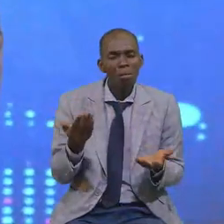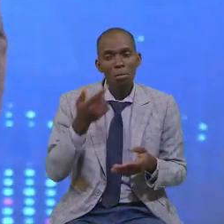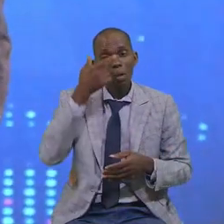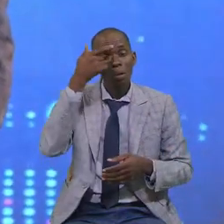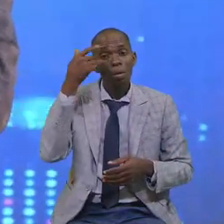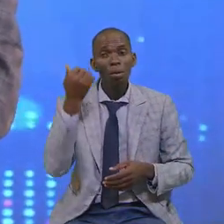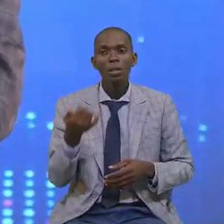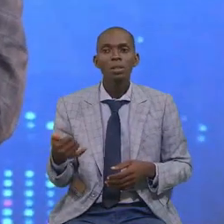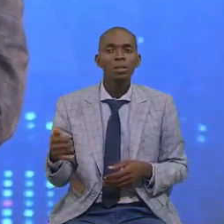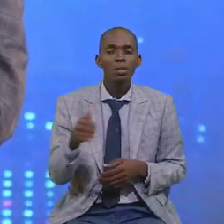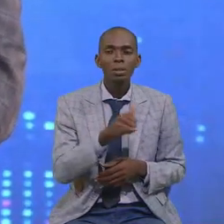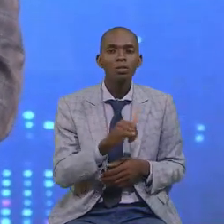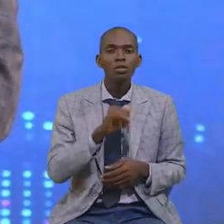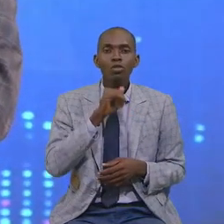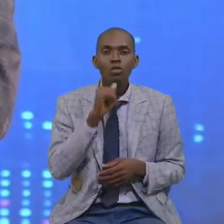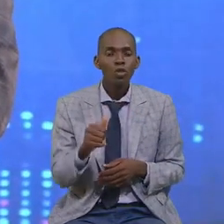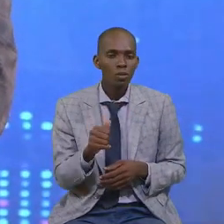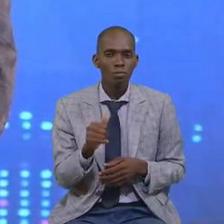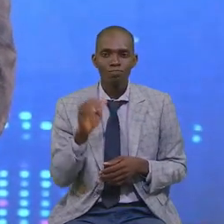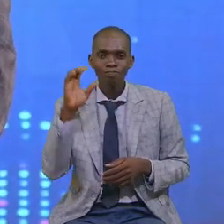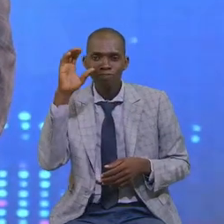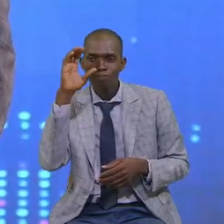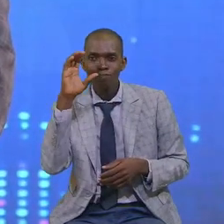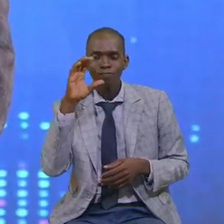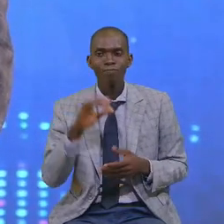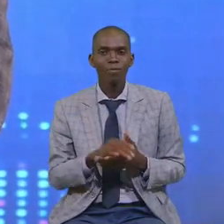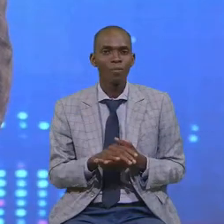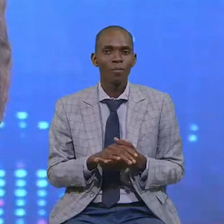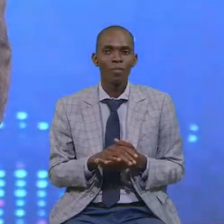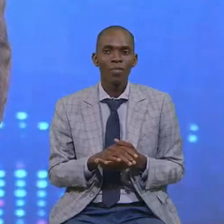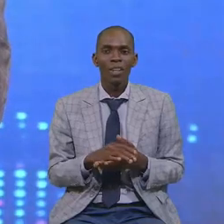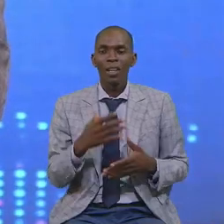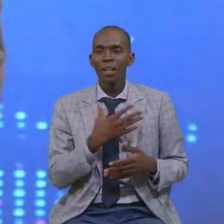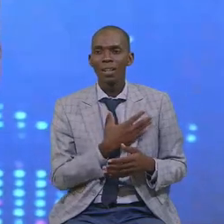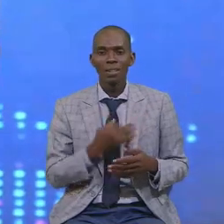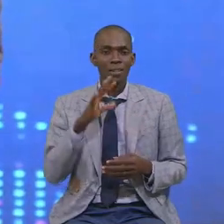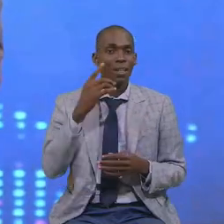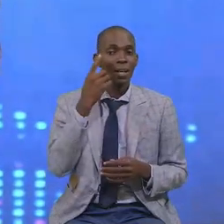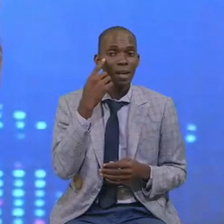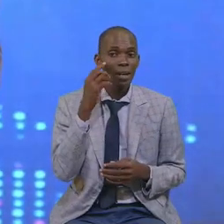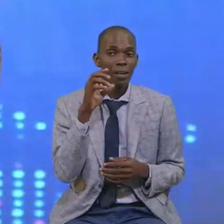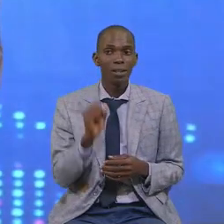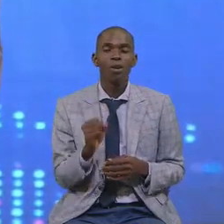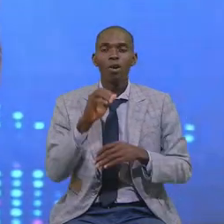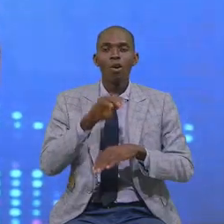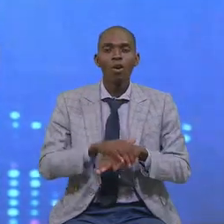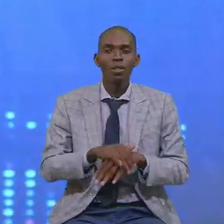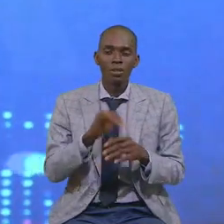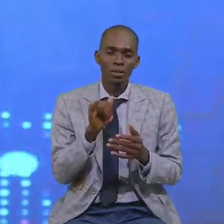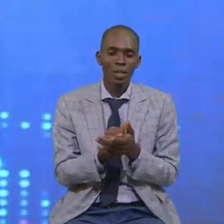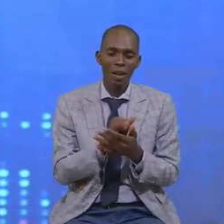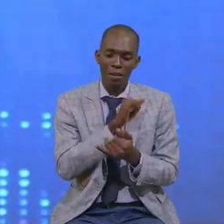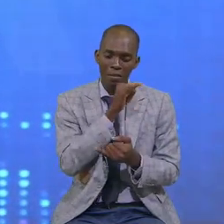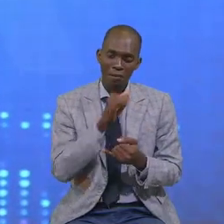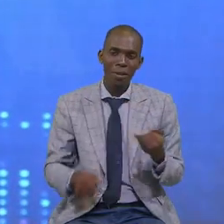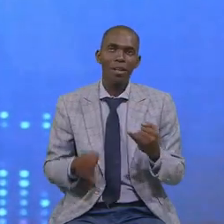didn't set their gaze, their sight, their eyes on that final